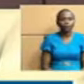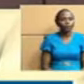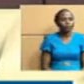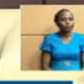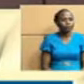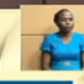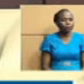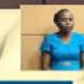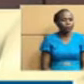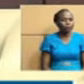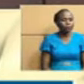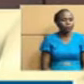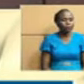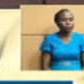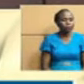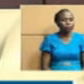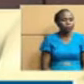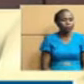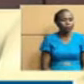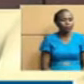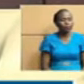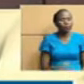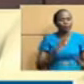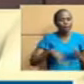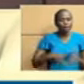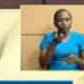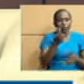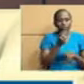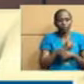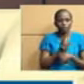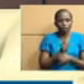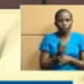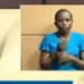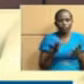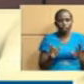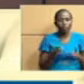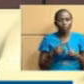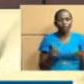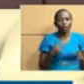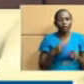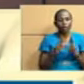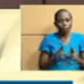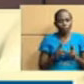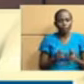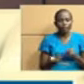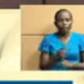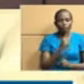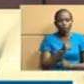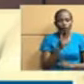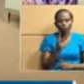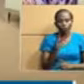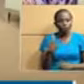Yes, sir. Let me just say this, because we're left with about 6 minutes to get out of here. I was hoping that I would get in 1 or 2